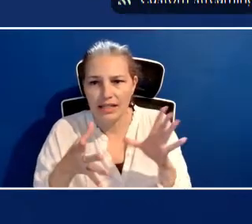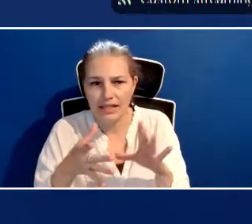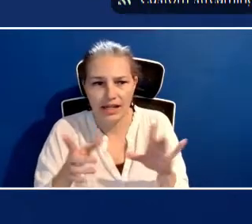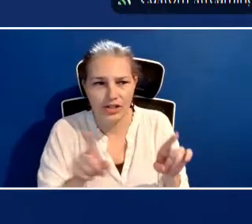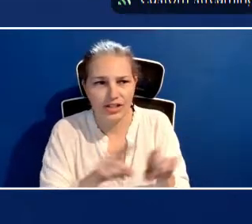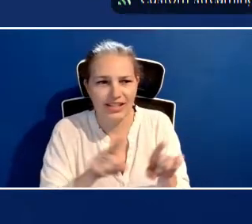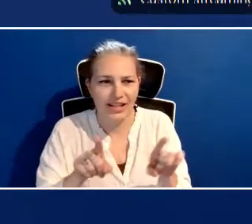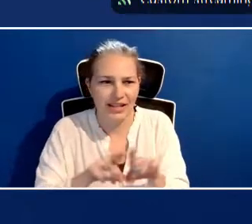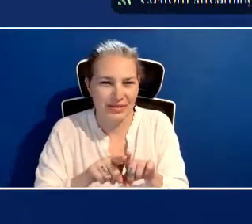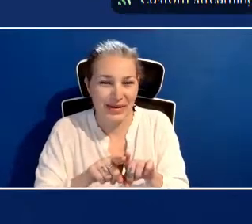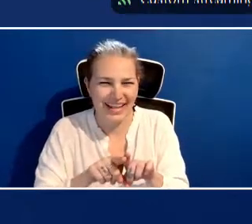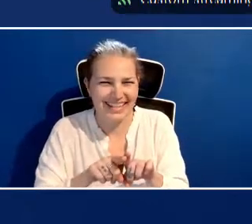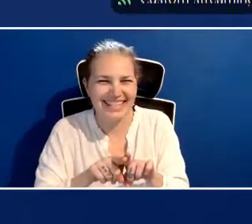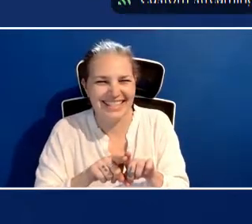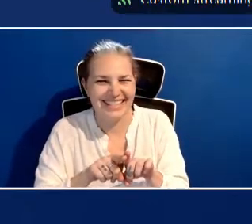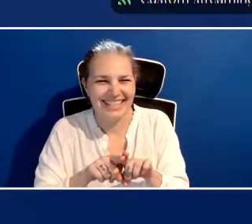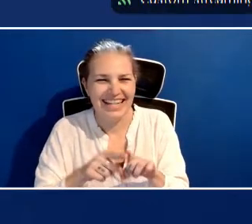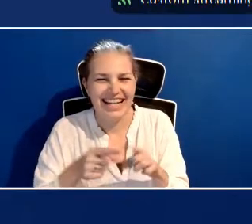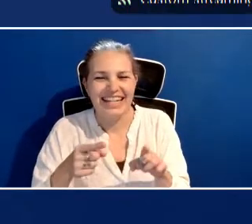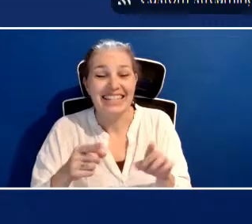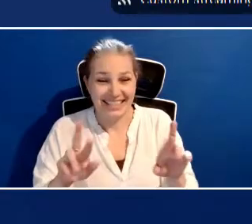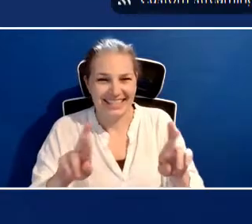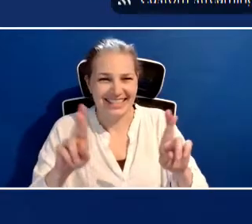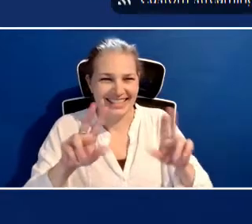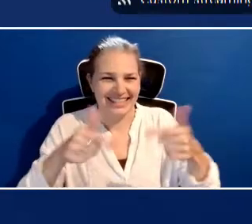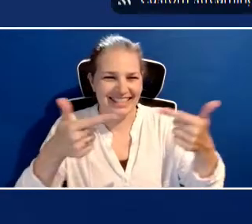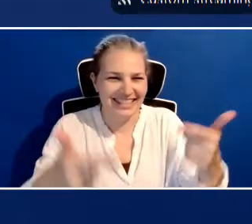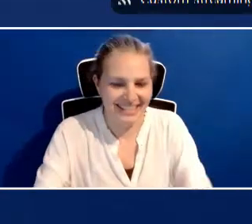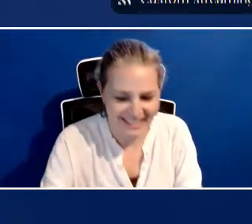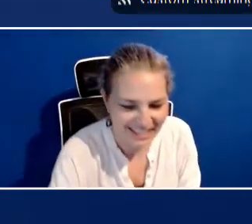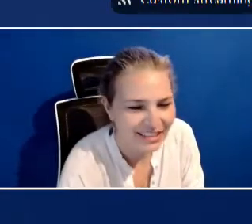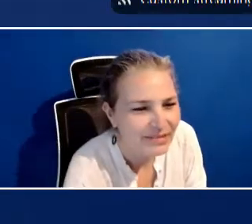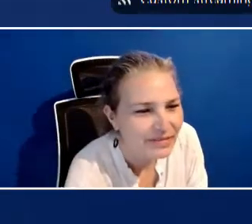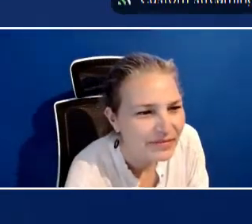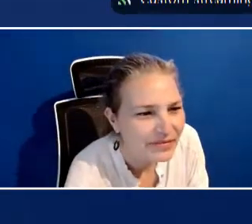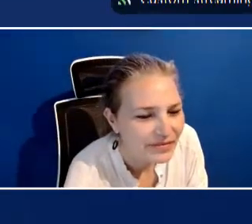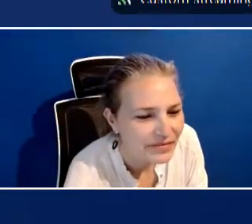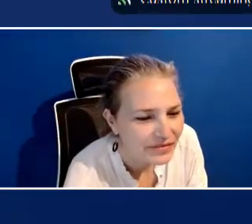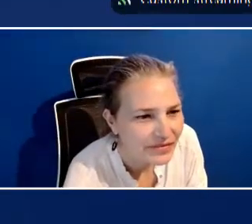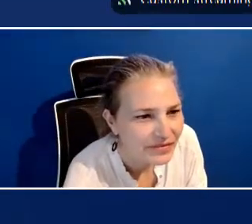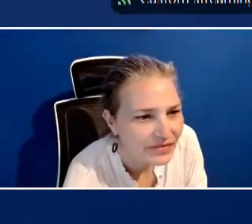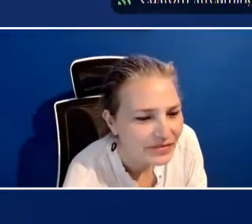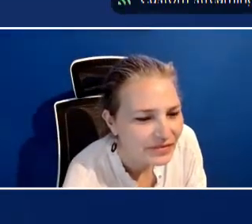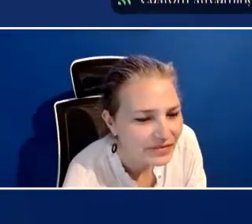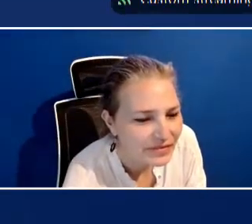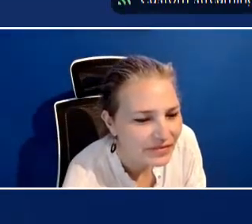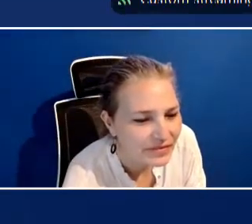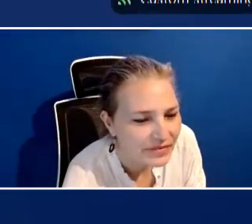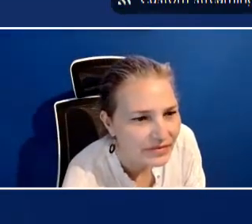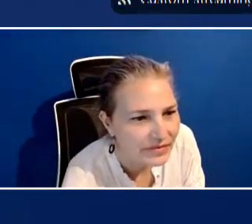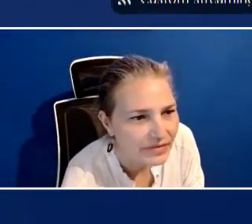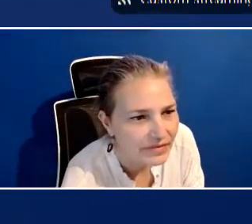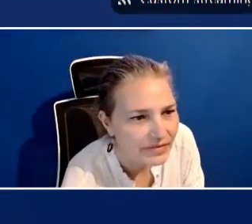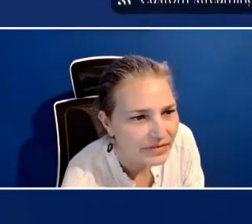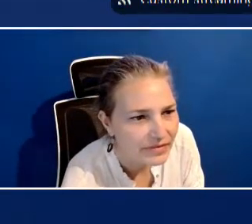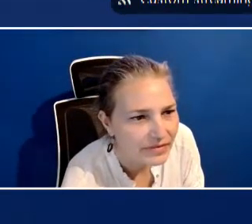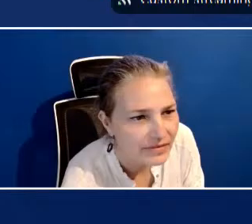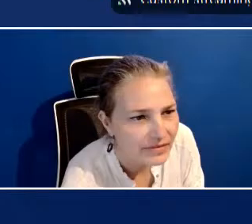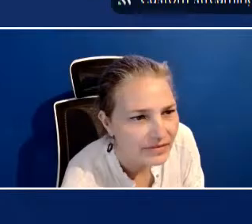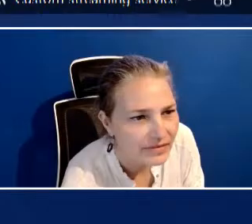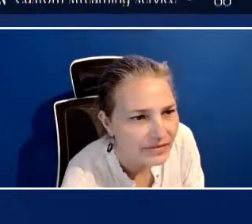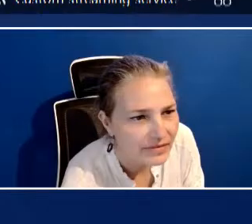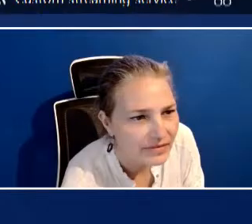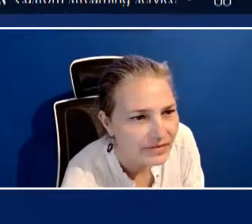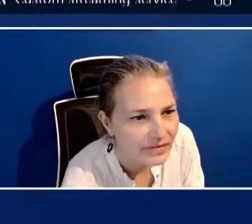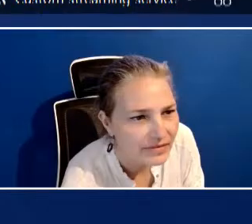I just wanted to say, in addition to that, we're not going to